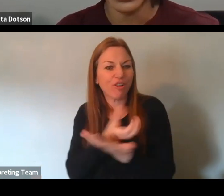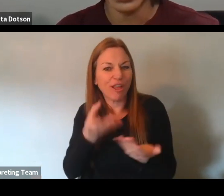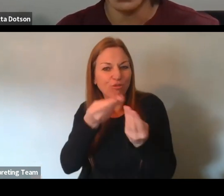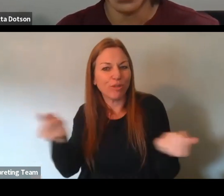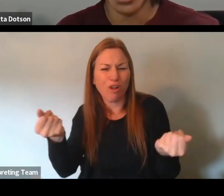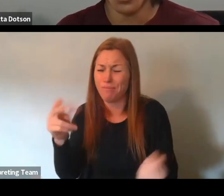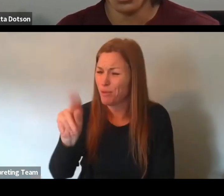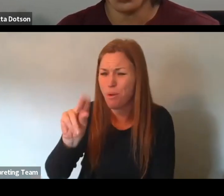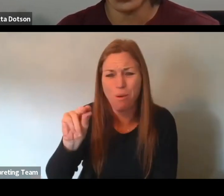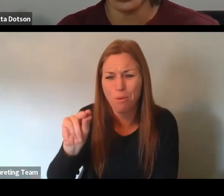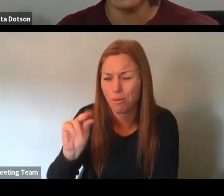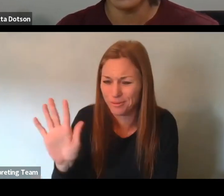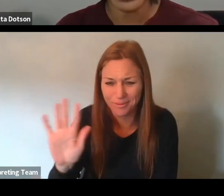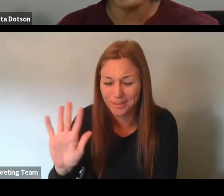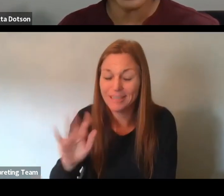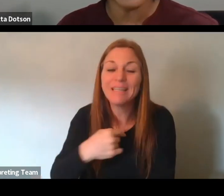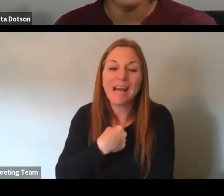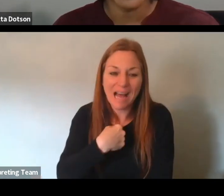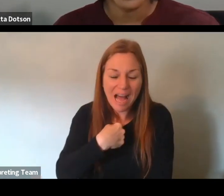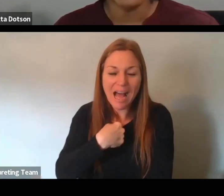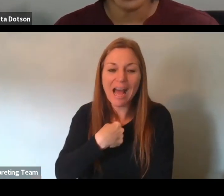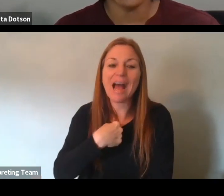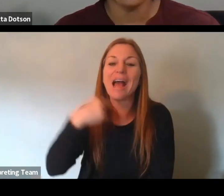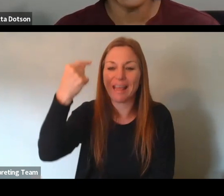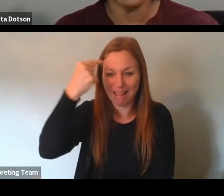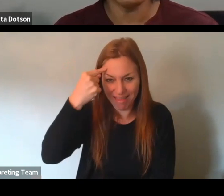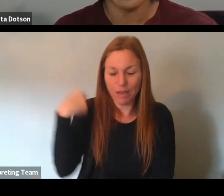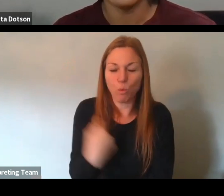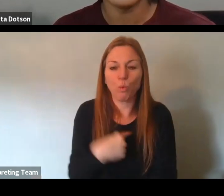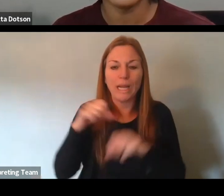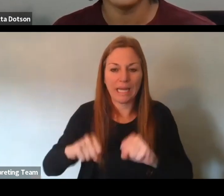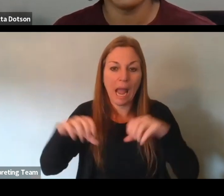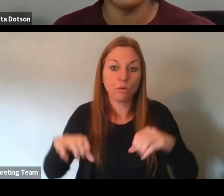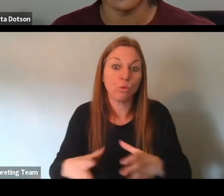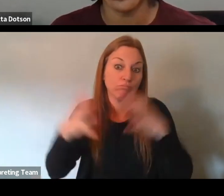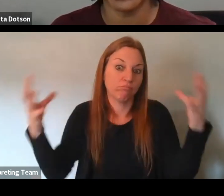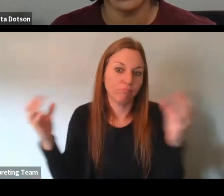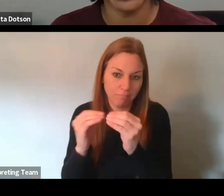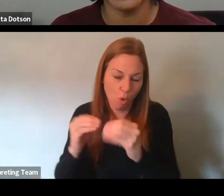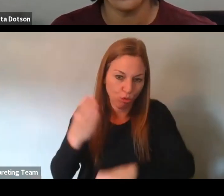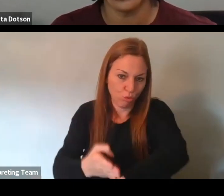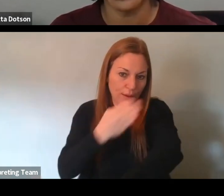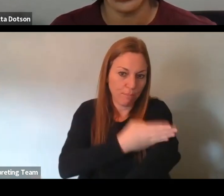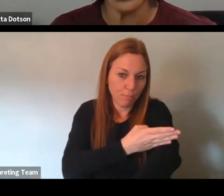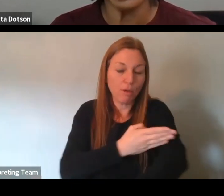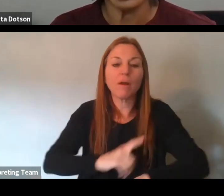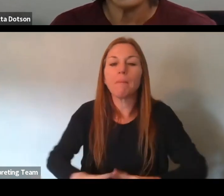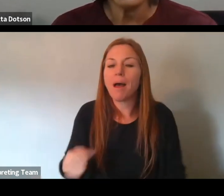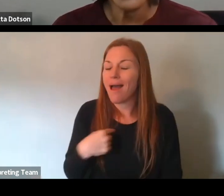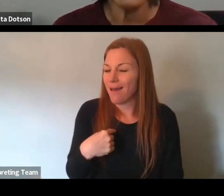that it would be interesting to see if the numbers were quite as bad if I were to do them, let's say